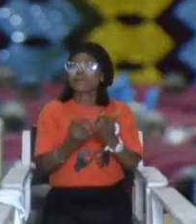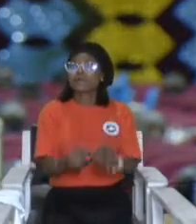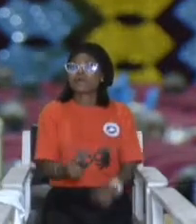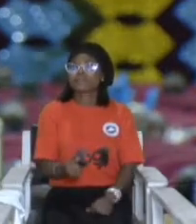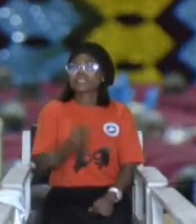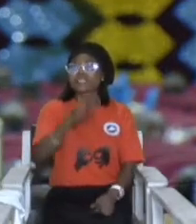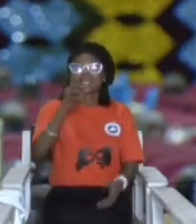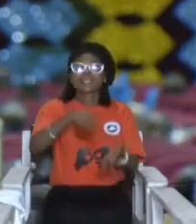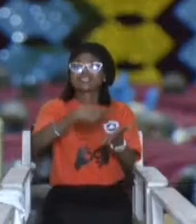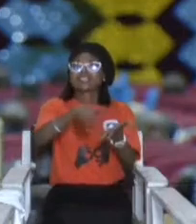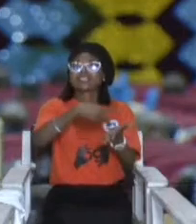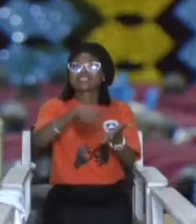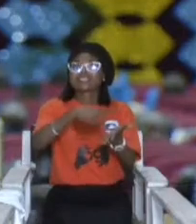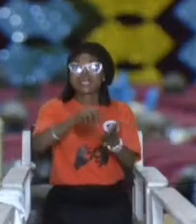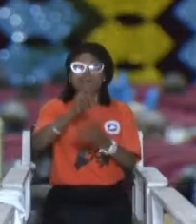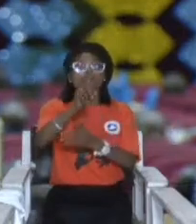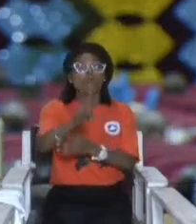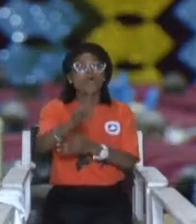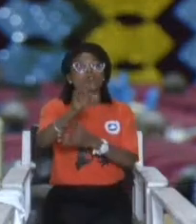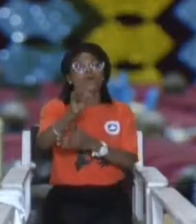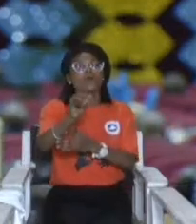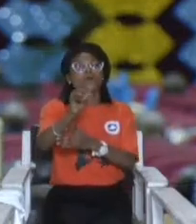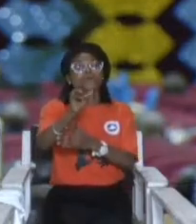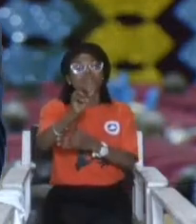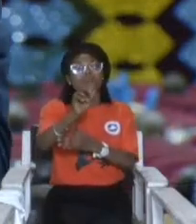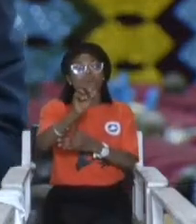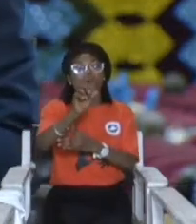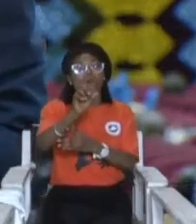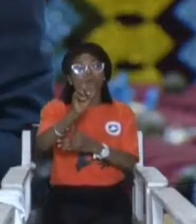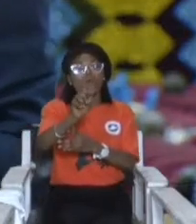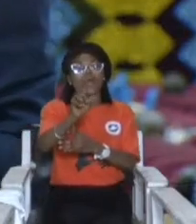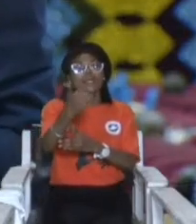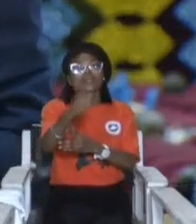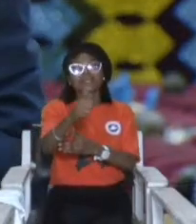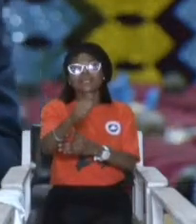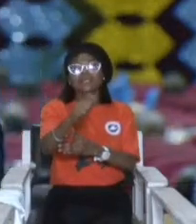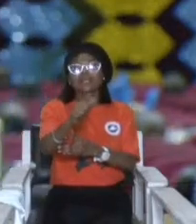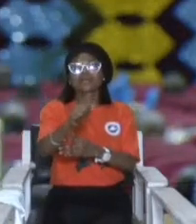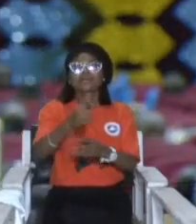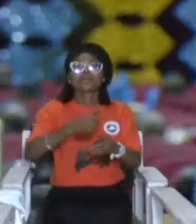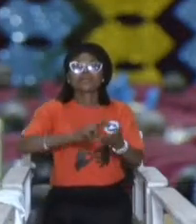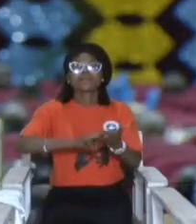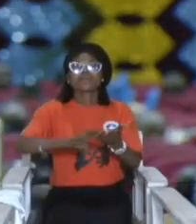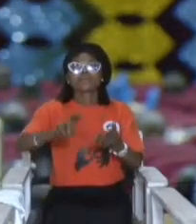The book of Psalm chapter 110 from verses 1 to 2.